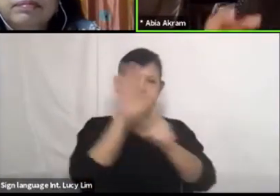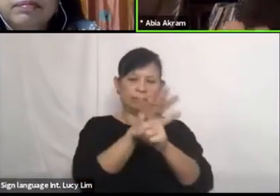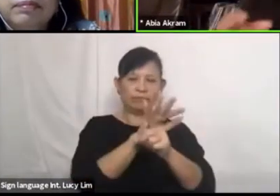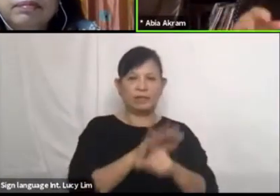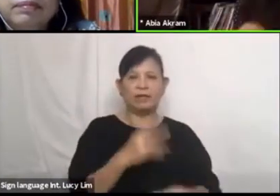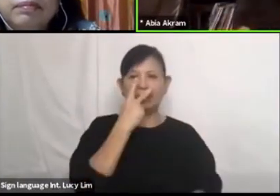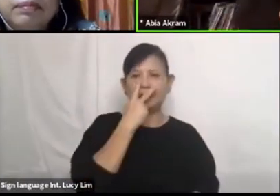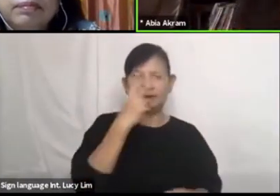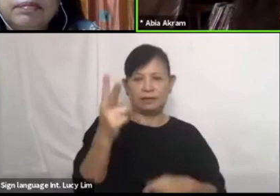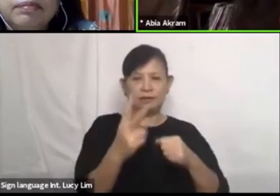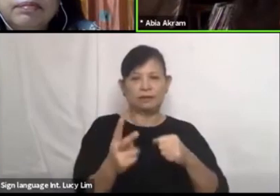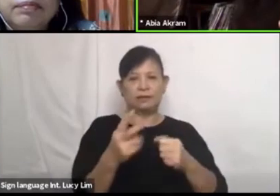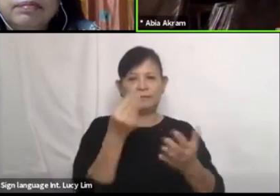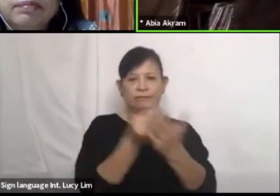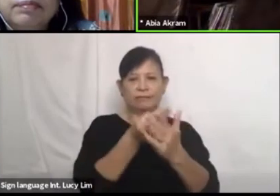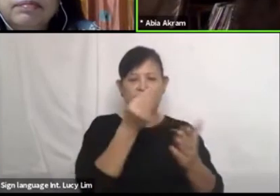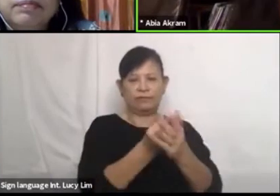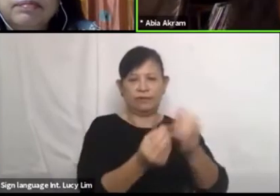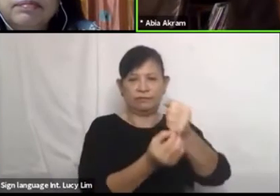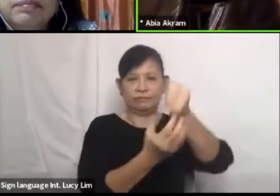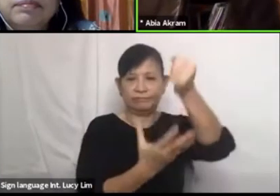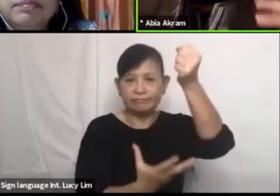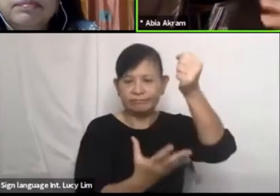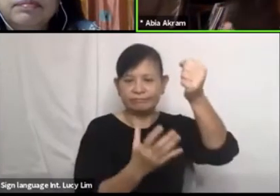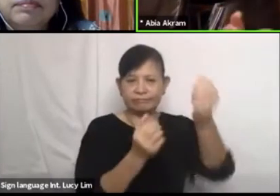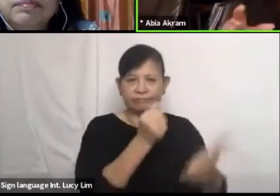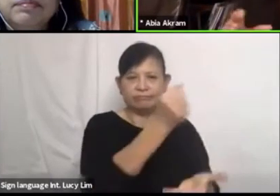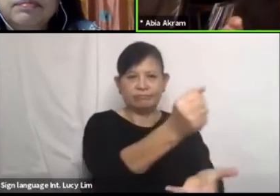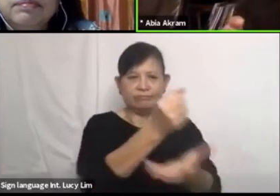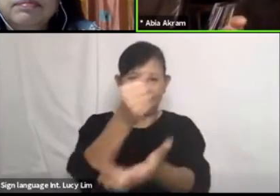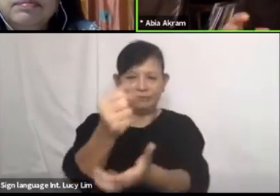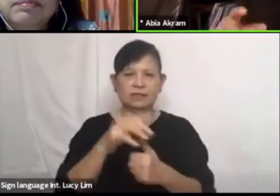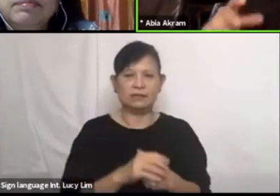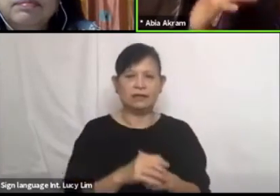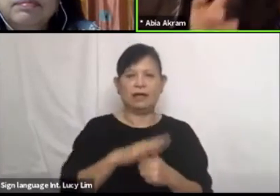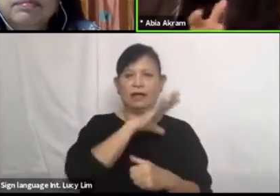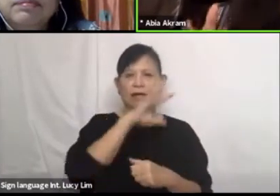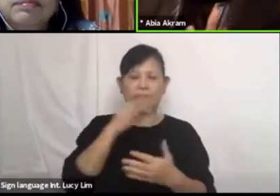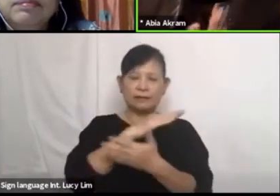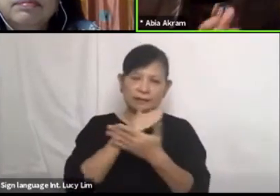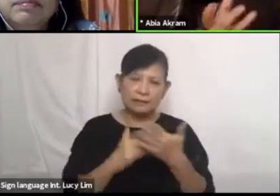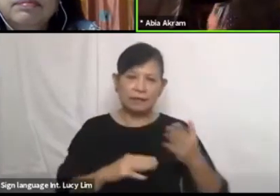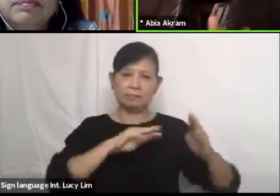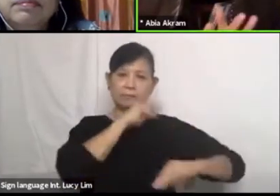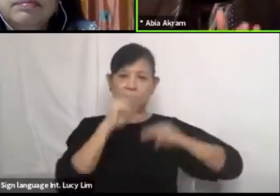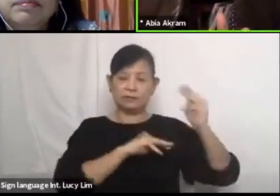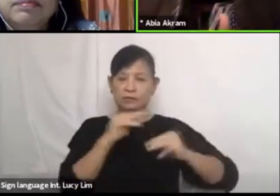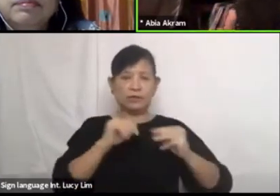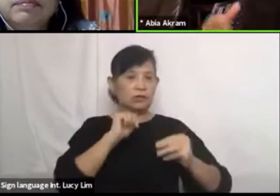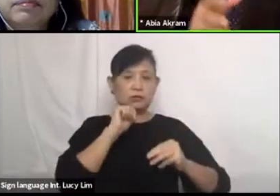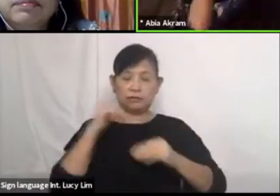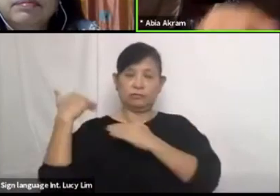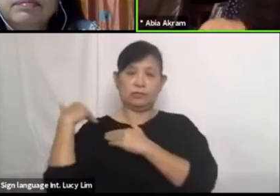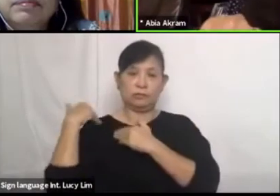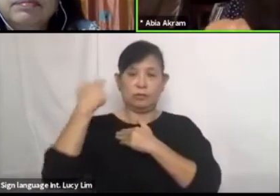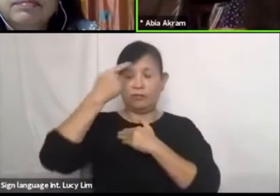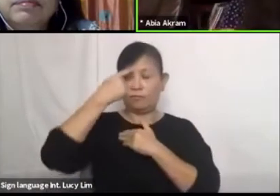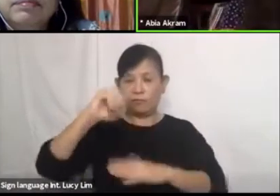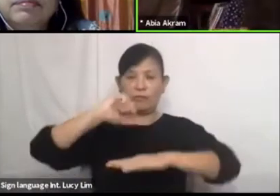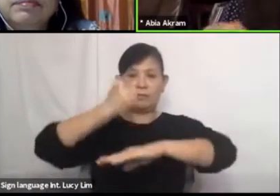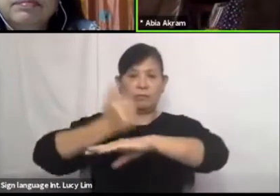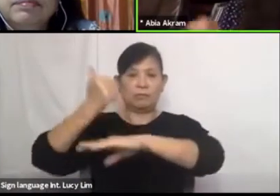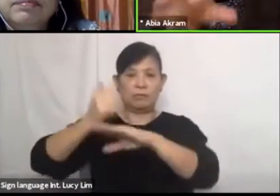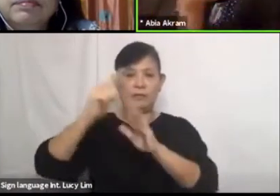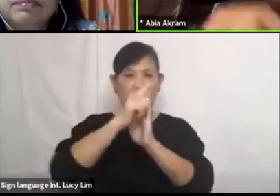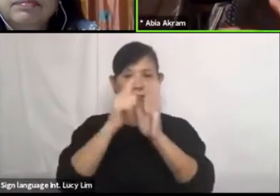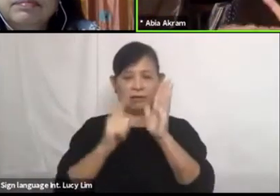financial allocations are not there. The inline ministries who are responsible to implement the law, they need to sit on